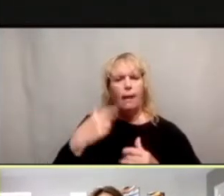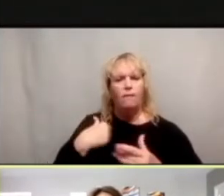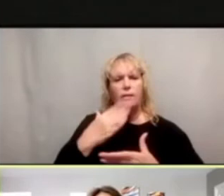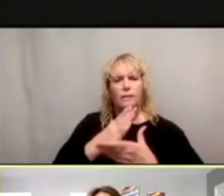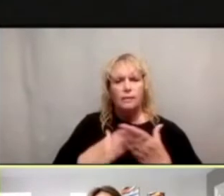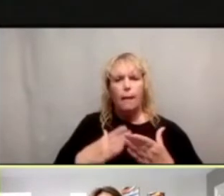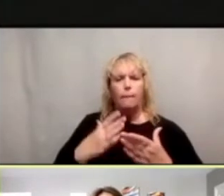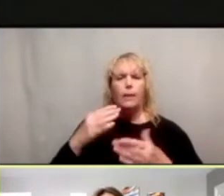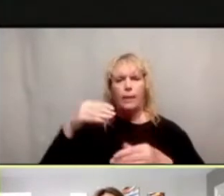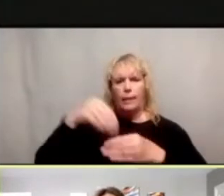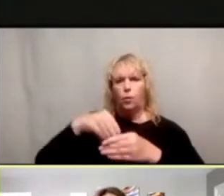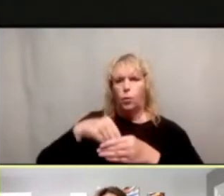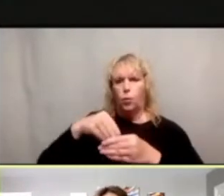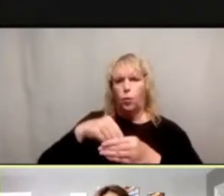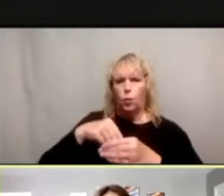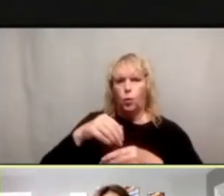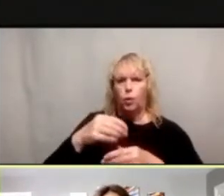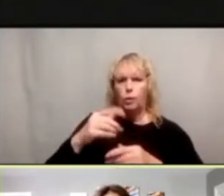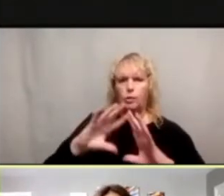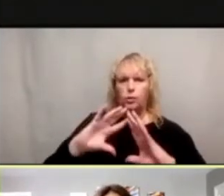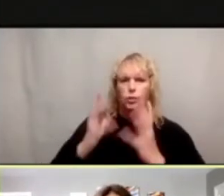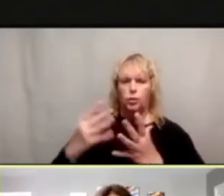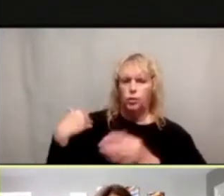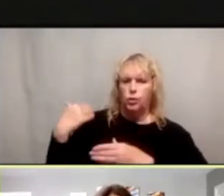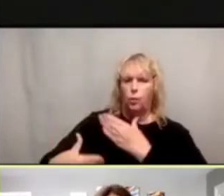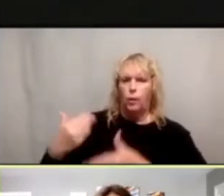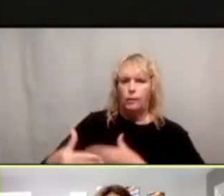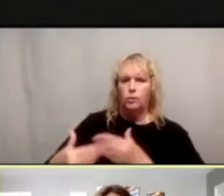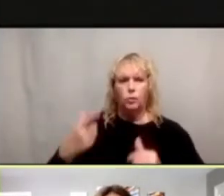greater exposure to communal violence, lack of